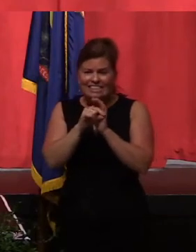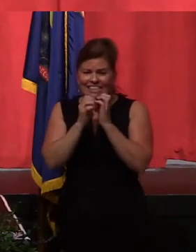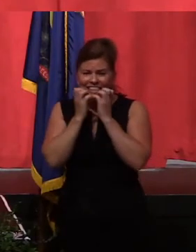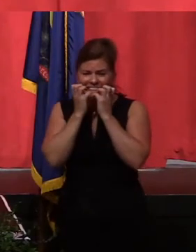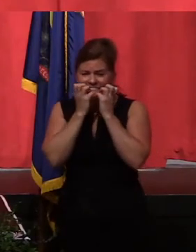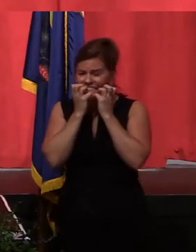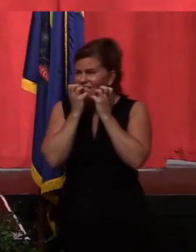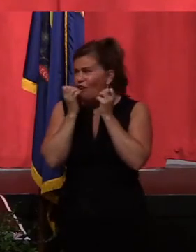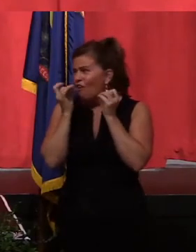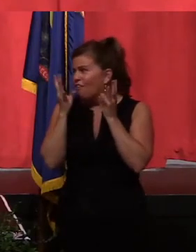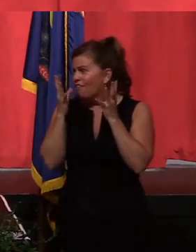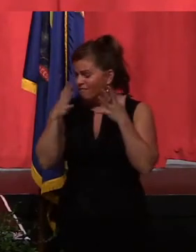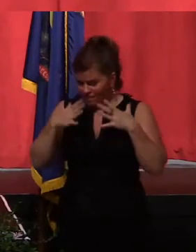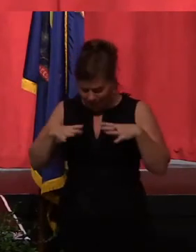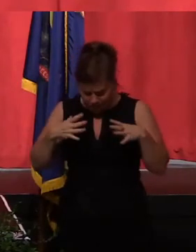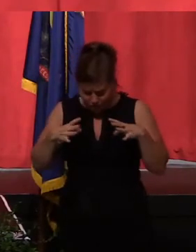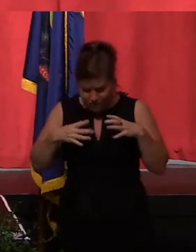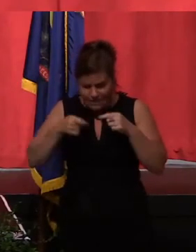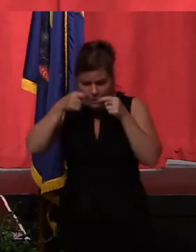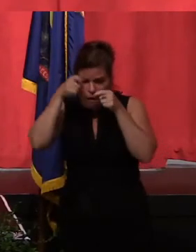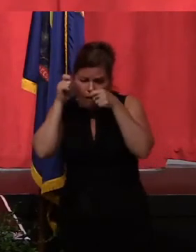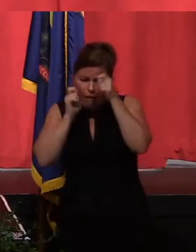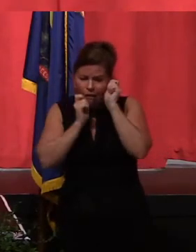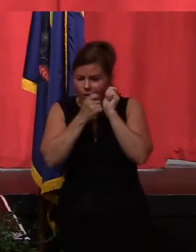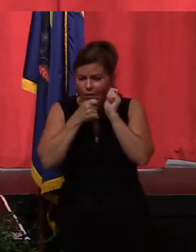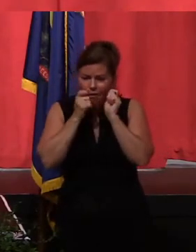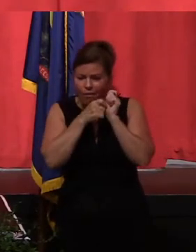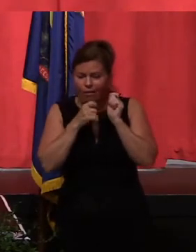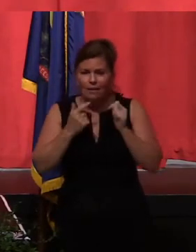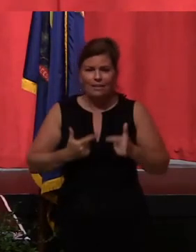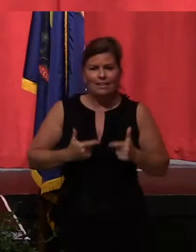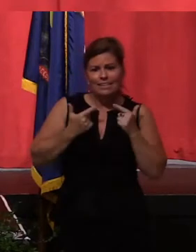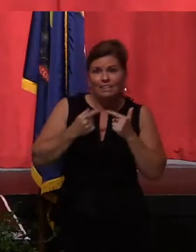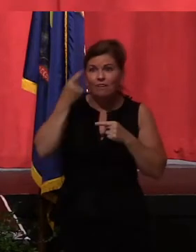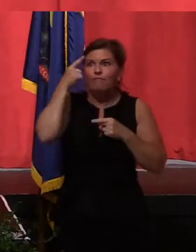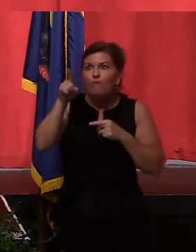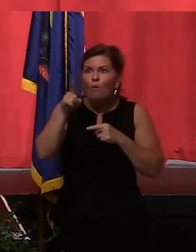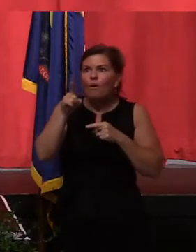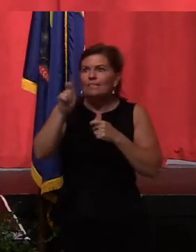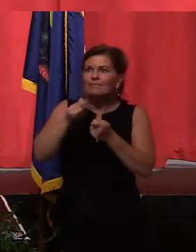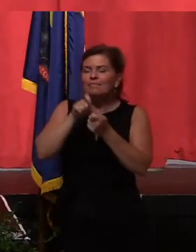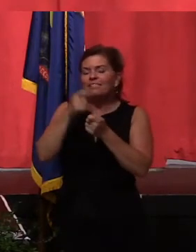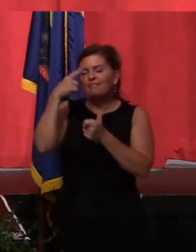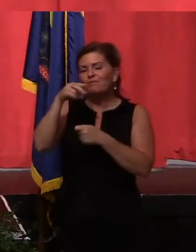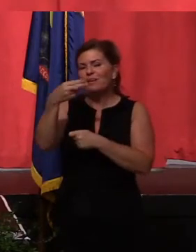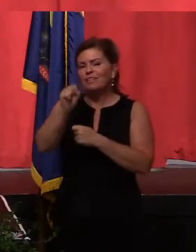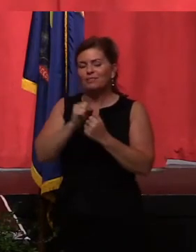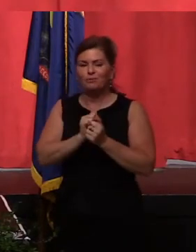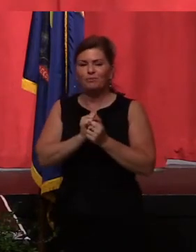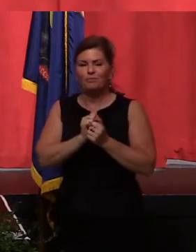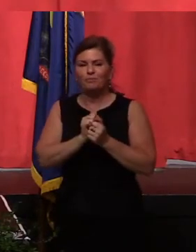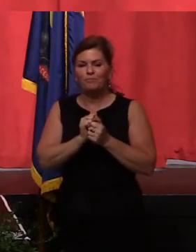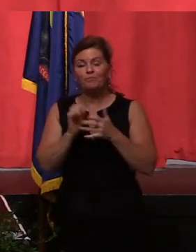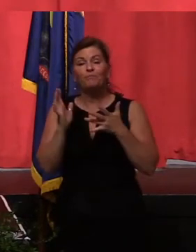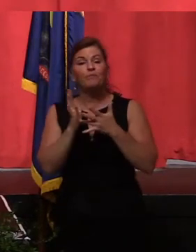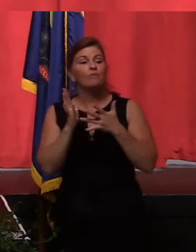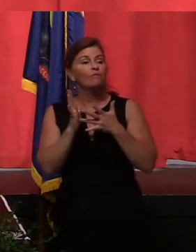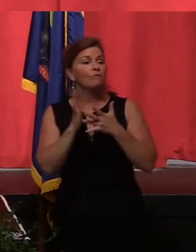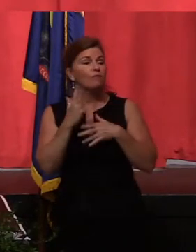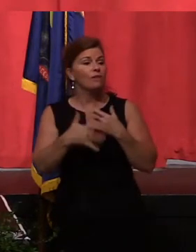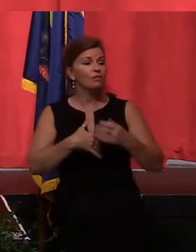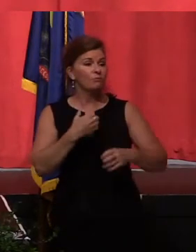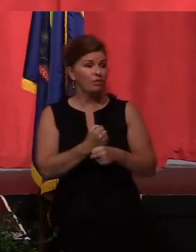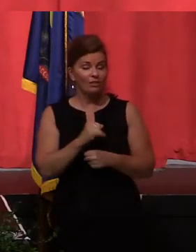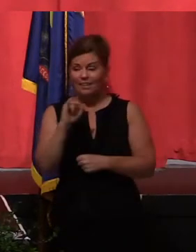badly applied makeup, living in the future of what you think high school will look like. In freshman year,